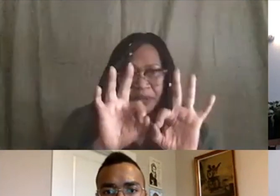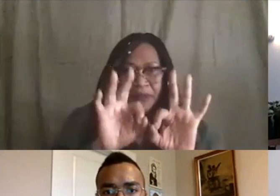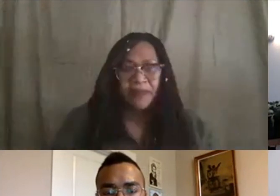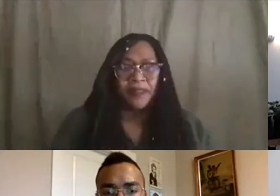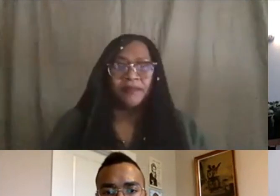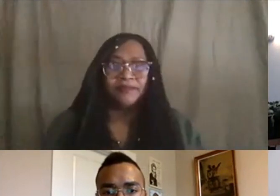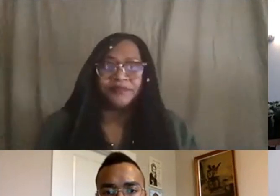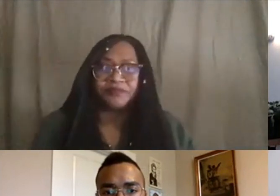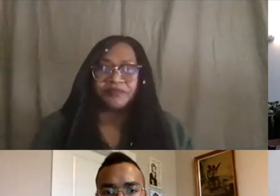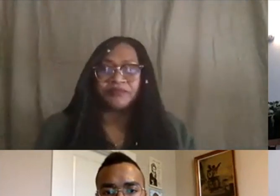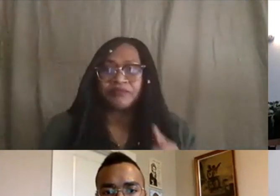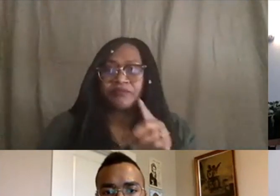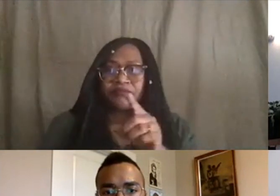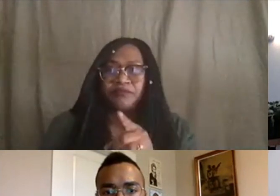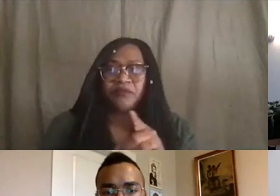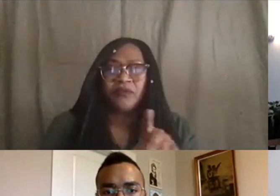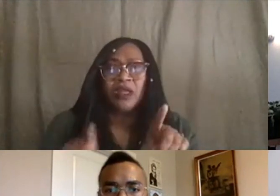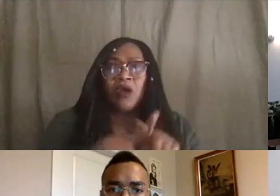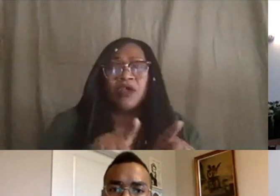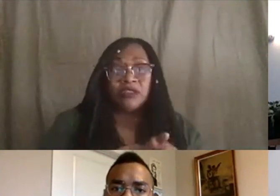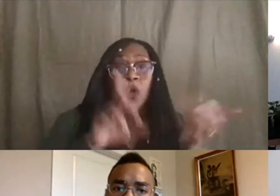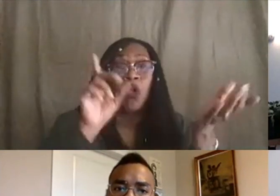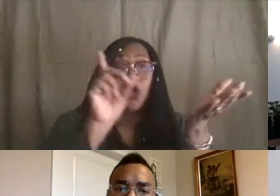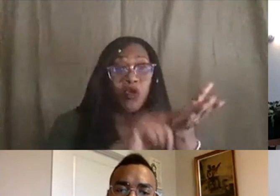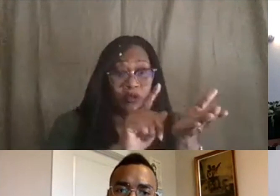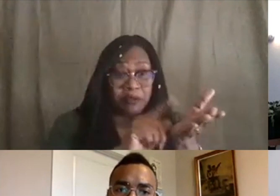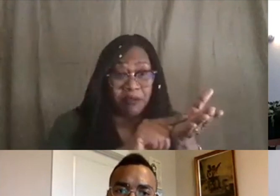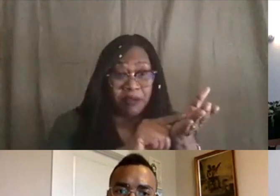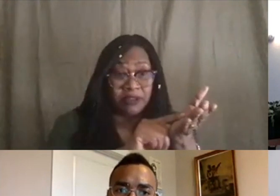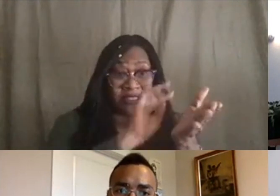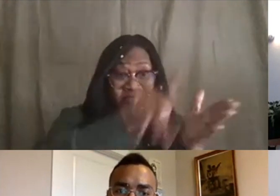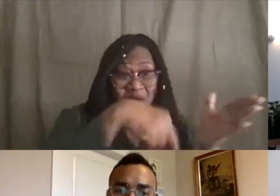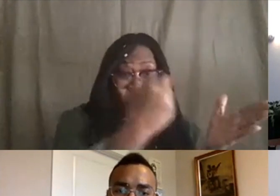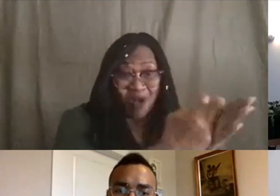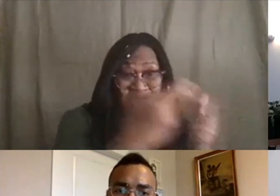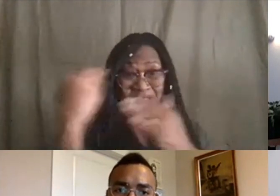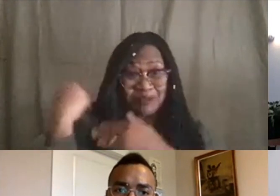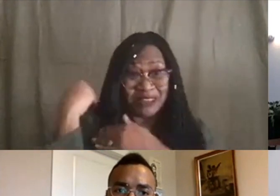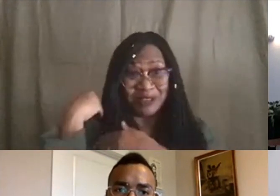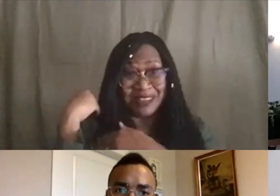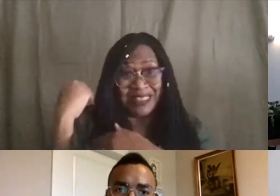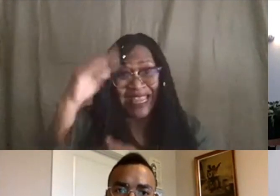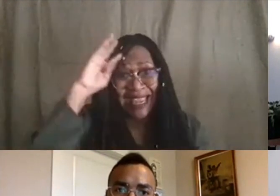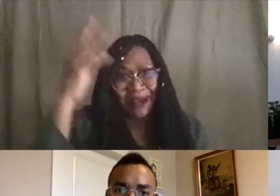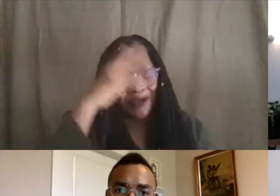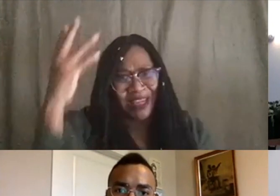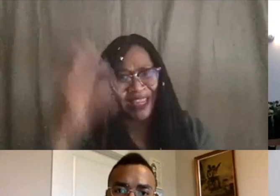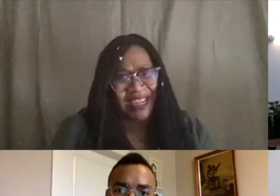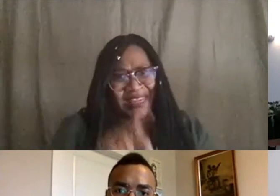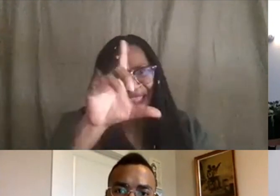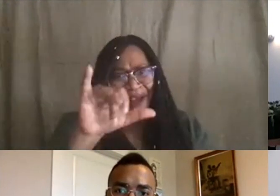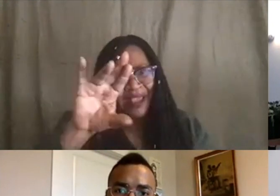If I could just say one little thing, also the newspaper's roles in producing lynchings, the history of newspapers'